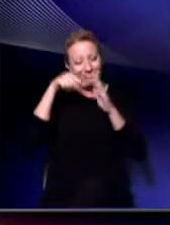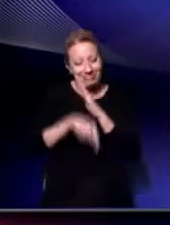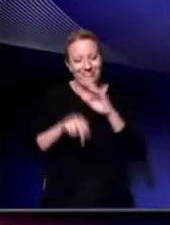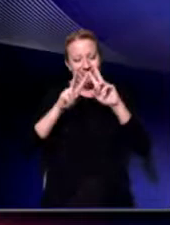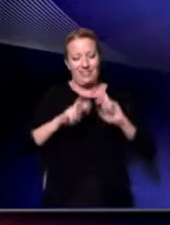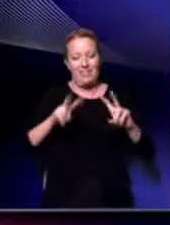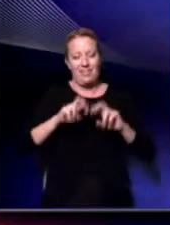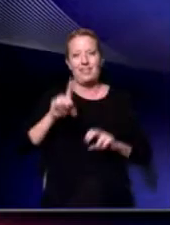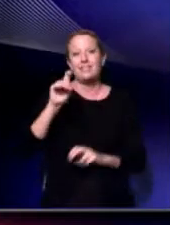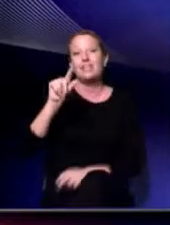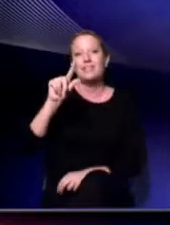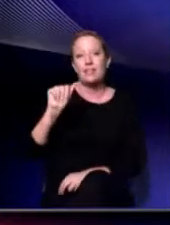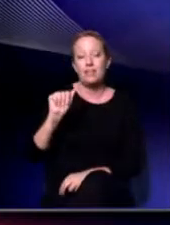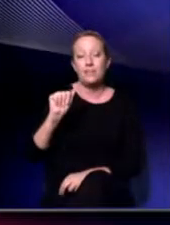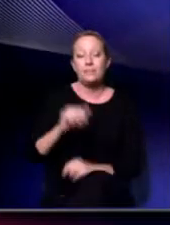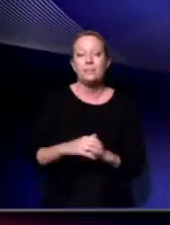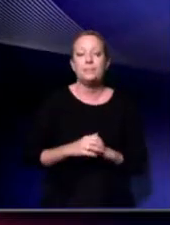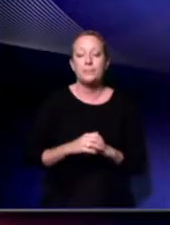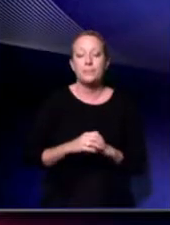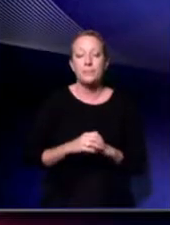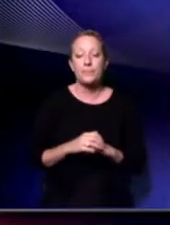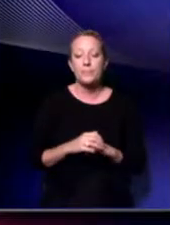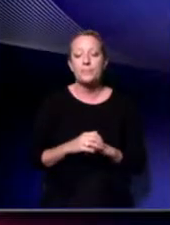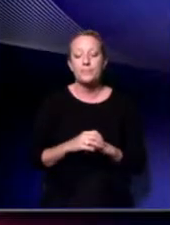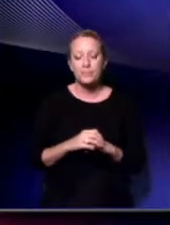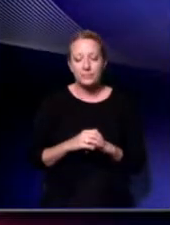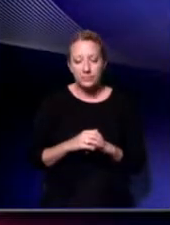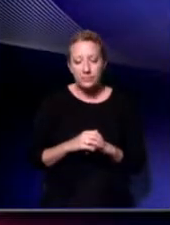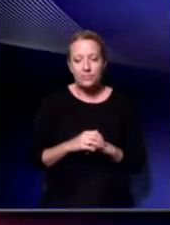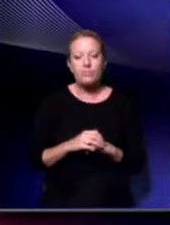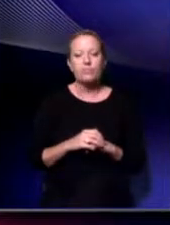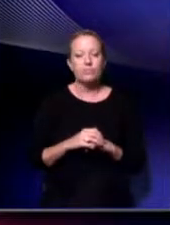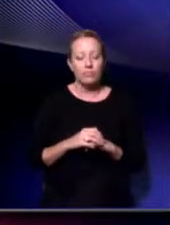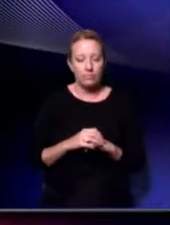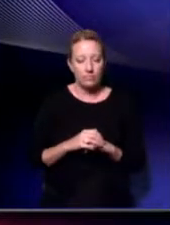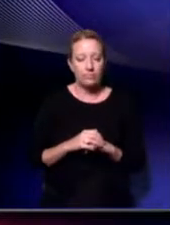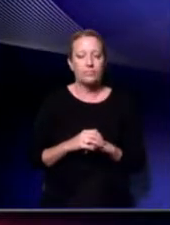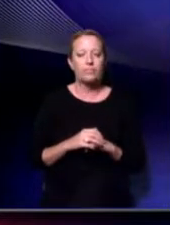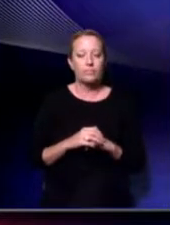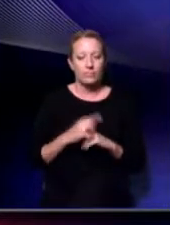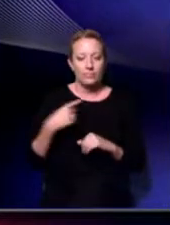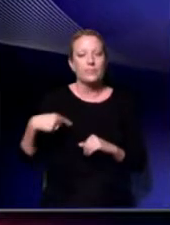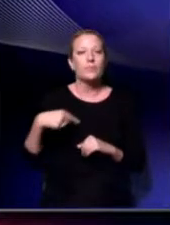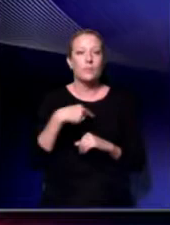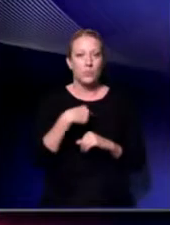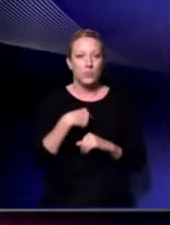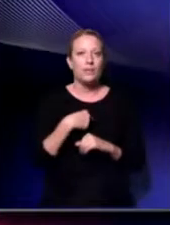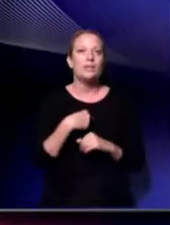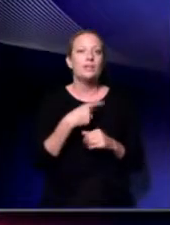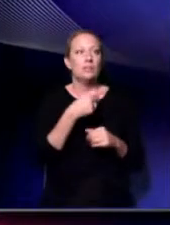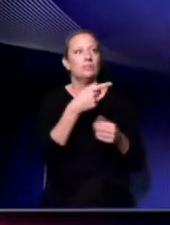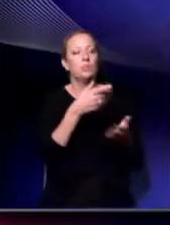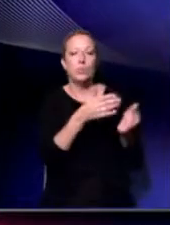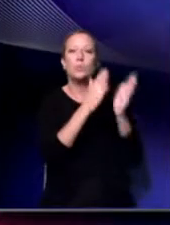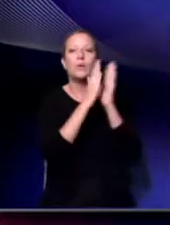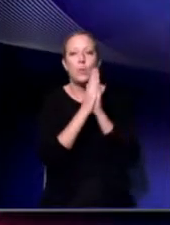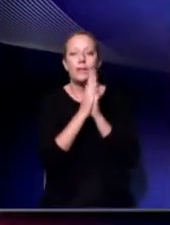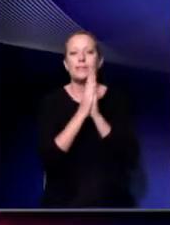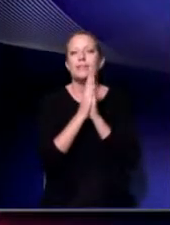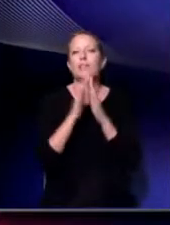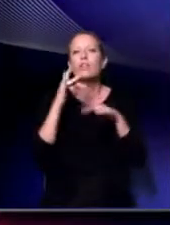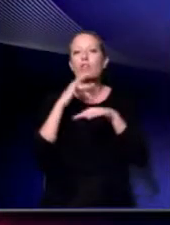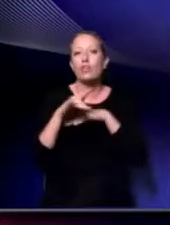third thing I want to mention is that we are moving ahead again with the request for the early